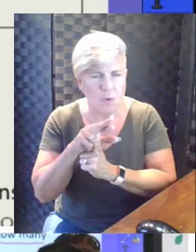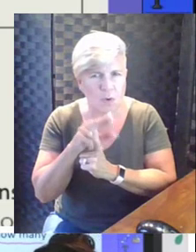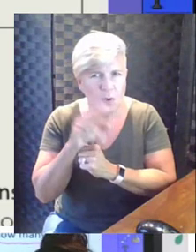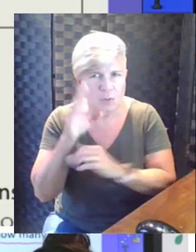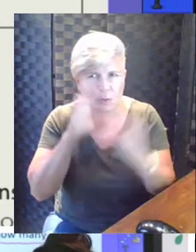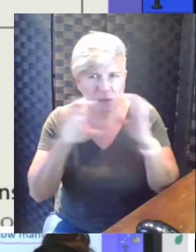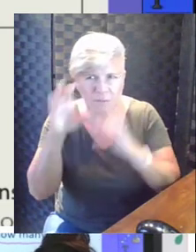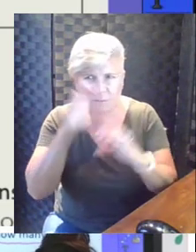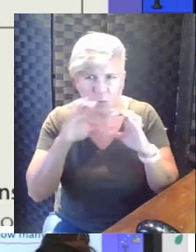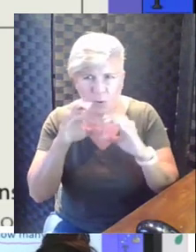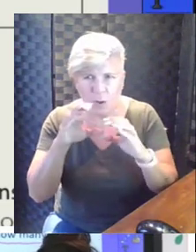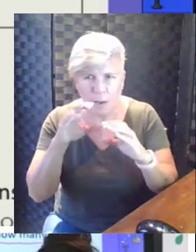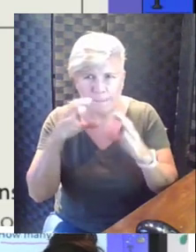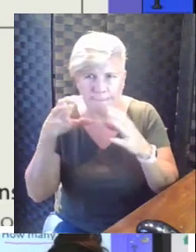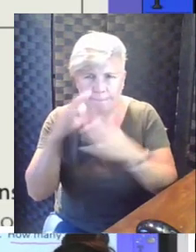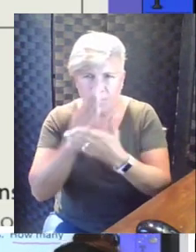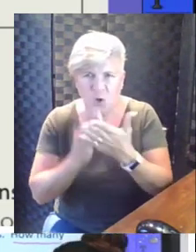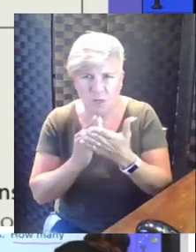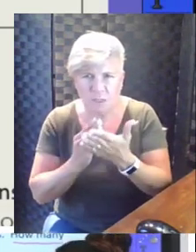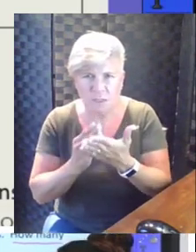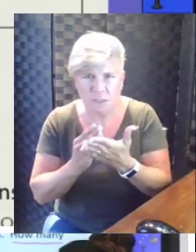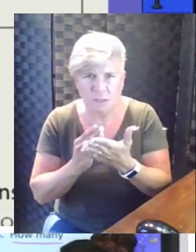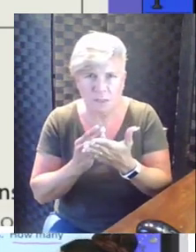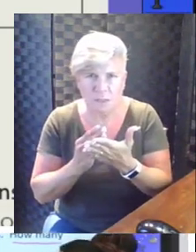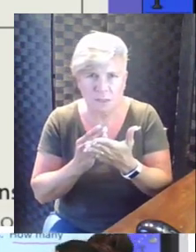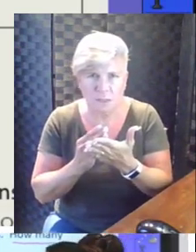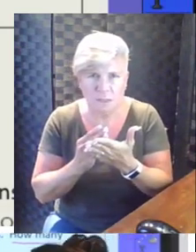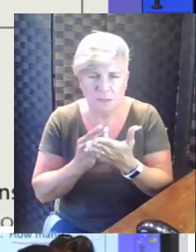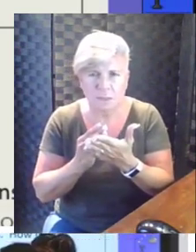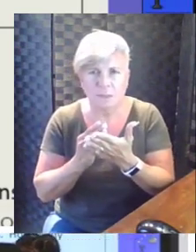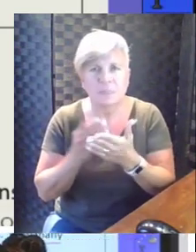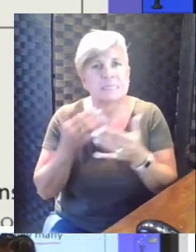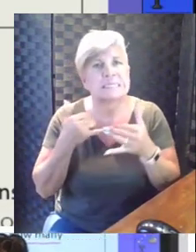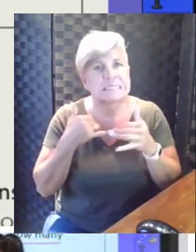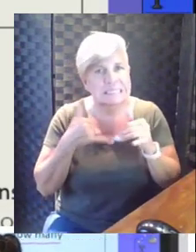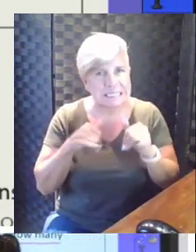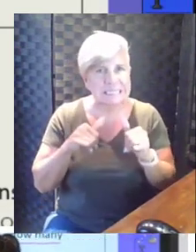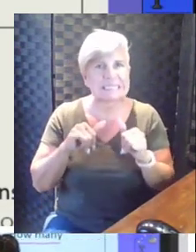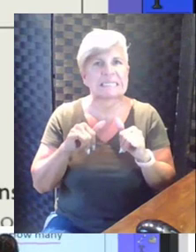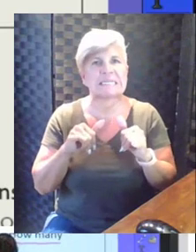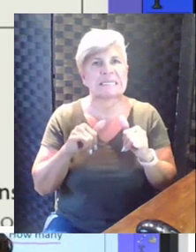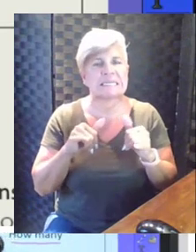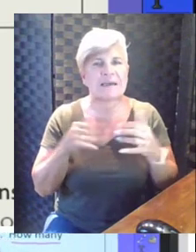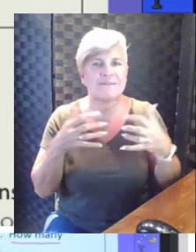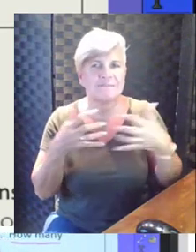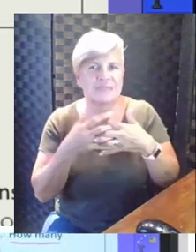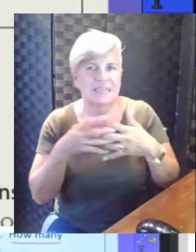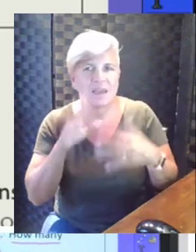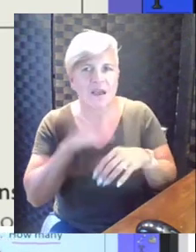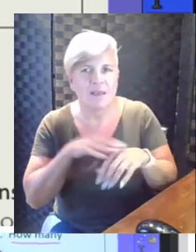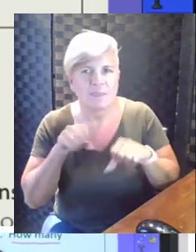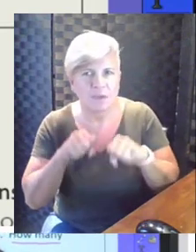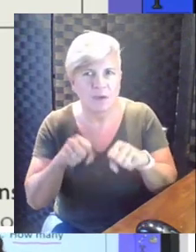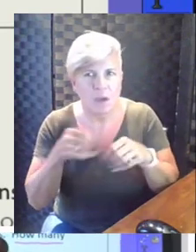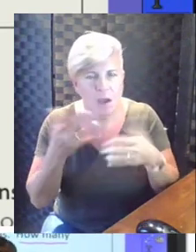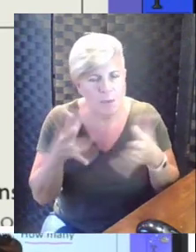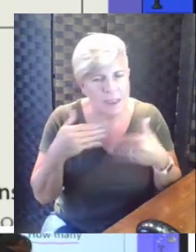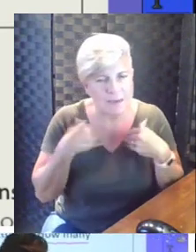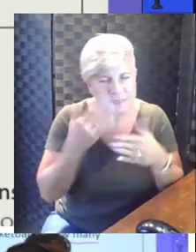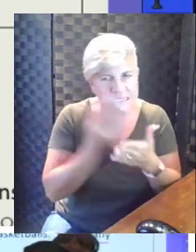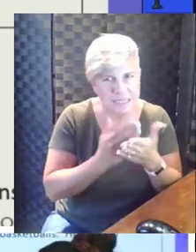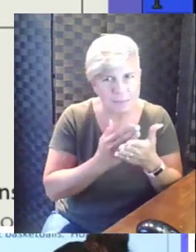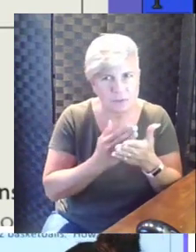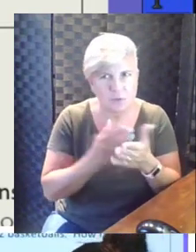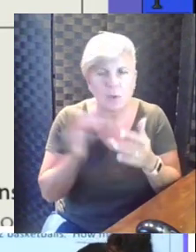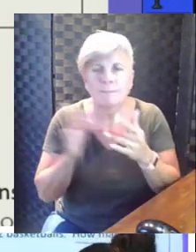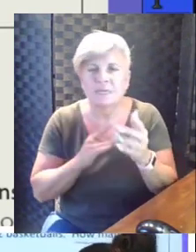we looking for a part that will fit on the cart? Will still fit on the cart. We already have some on there, so we're